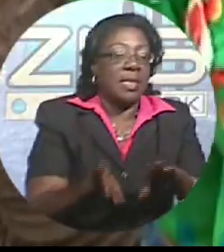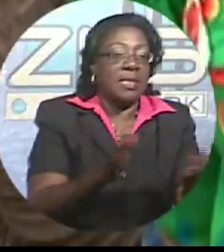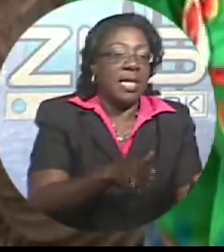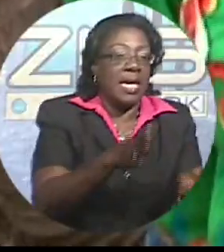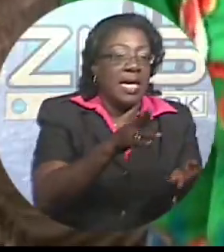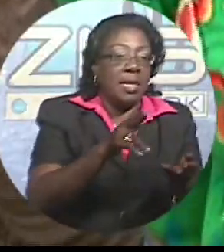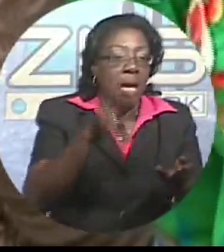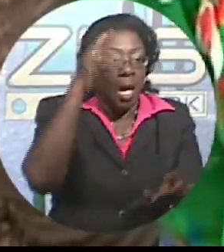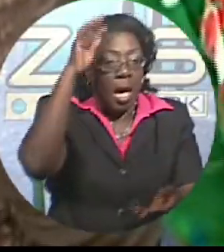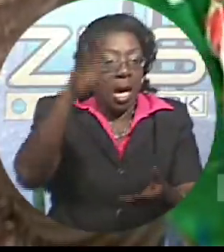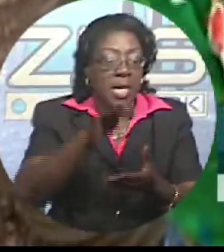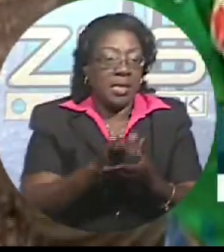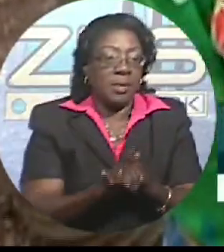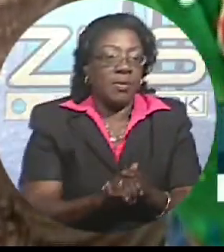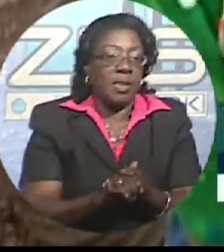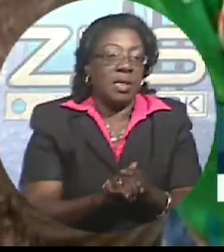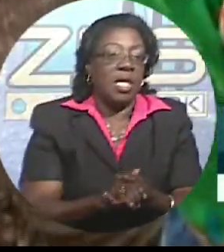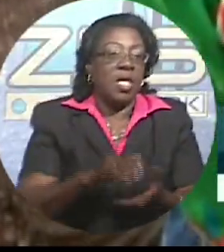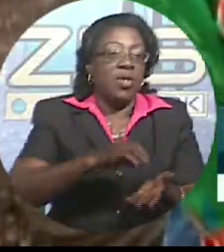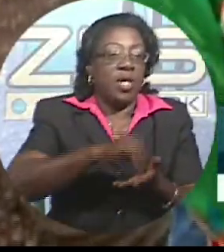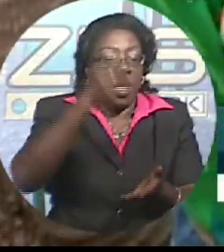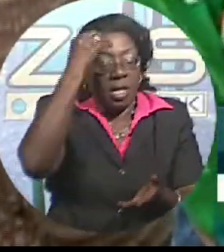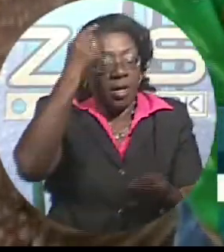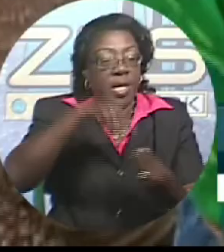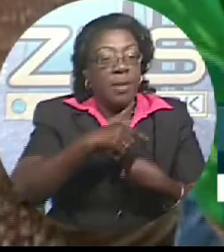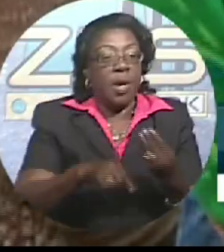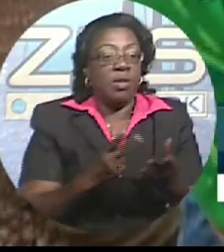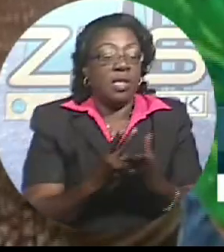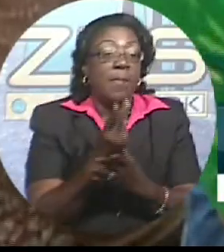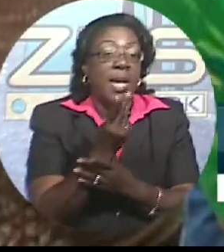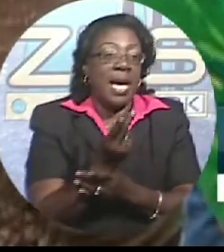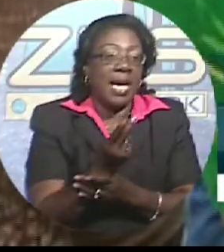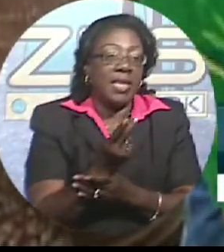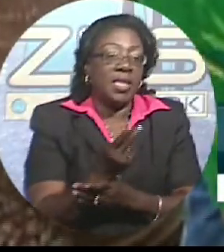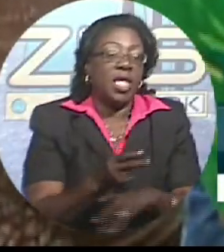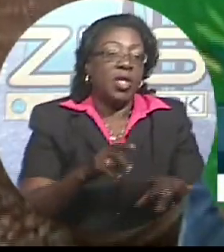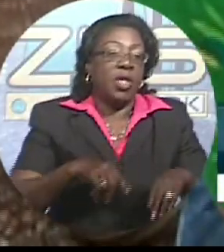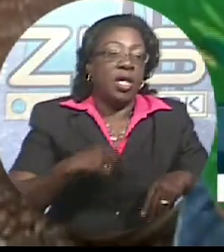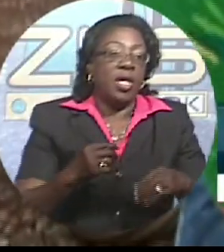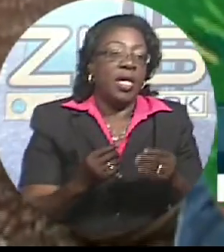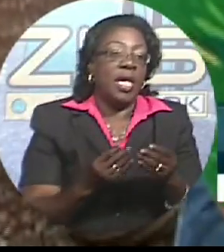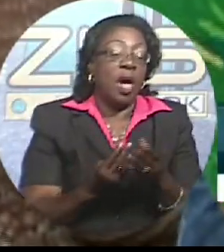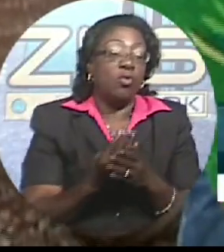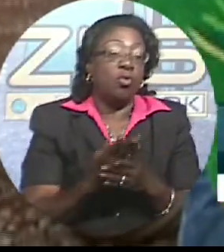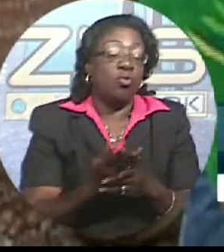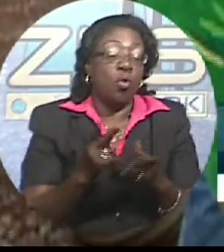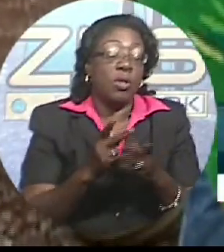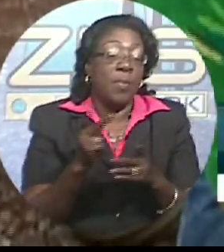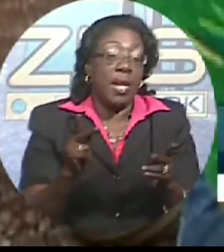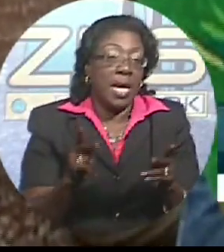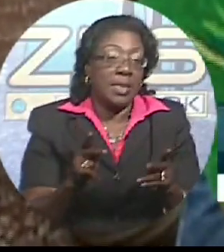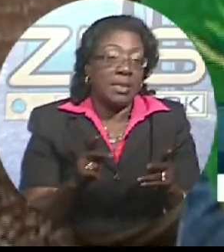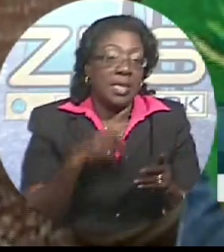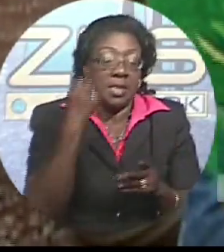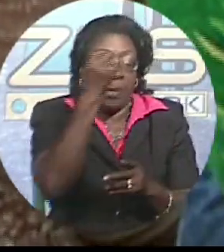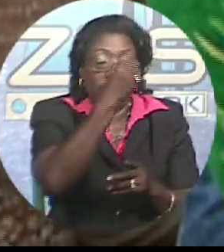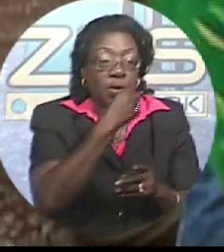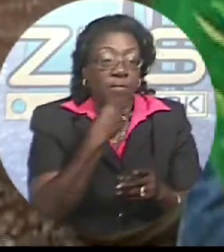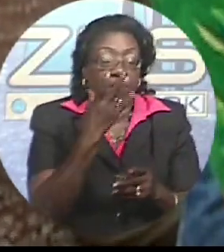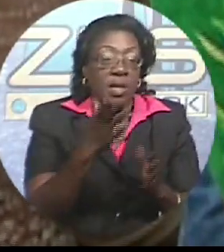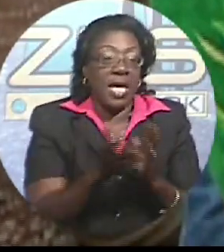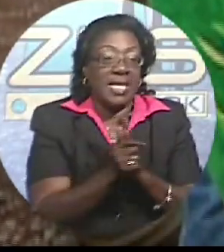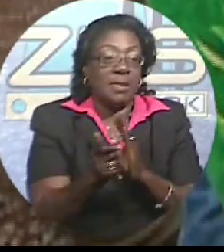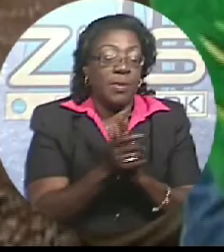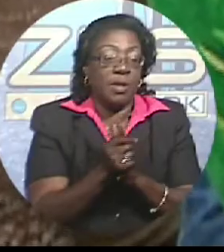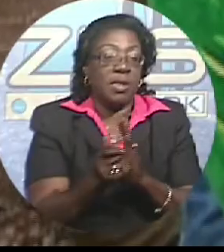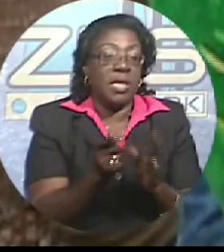edible history, they'll learn about the ecology, they'll learn about the sustainable plants, they will have a beautiful experience.